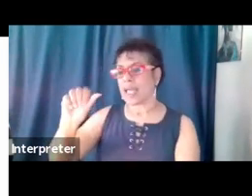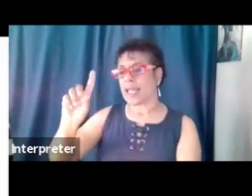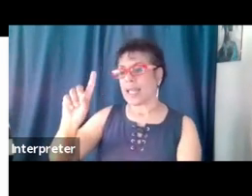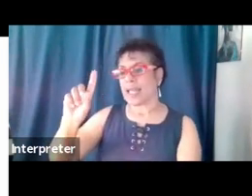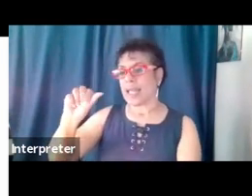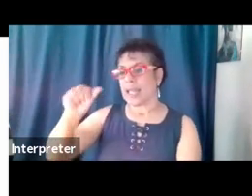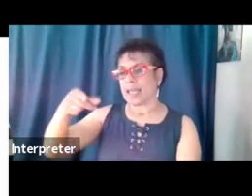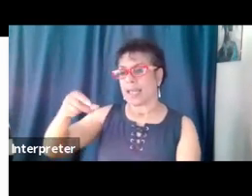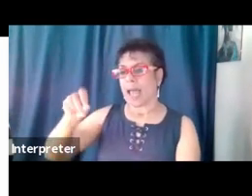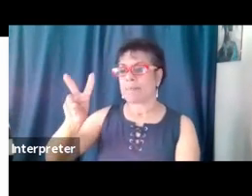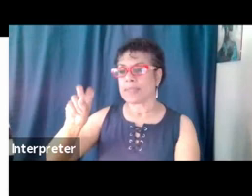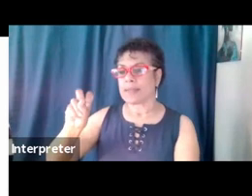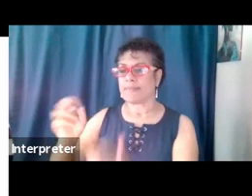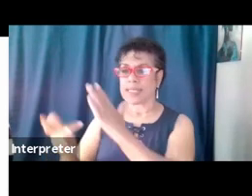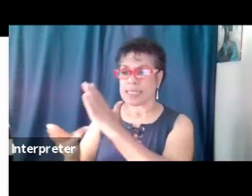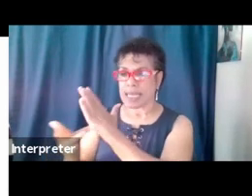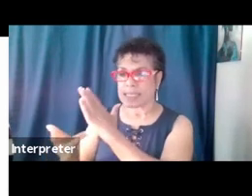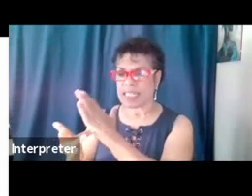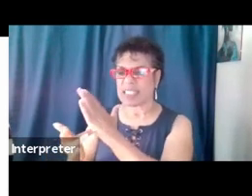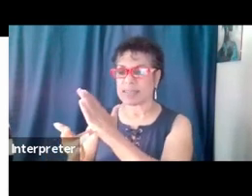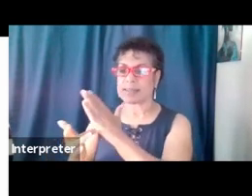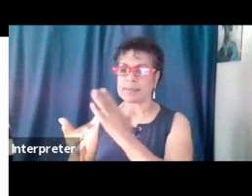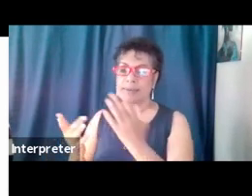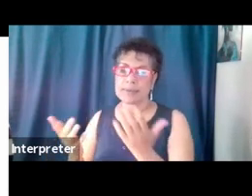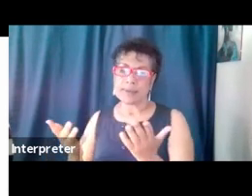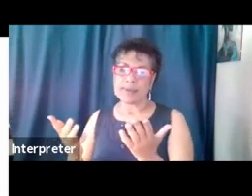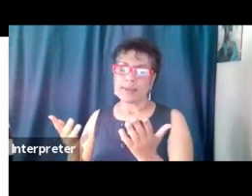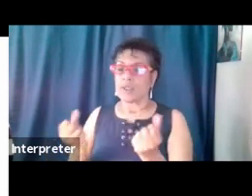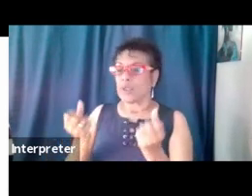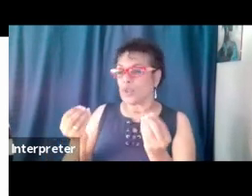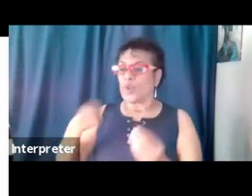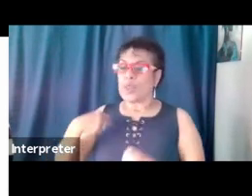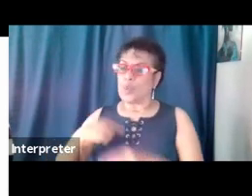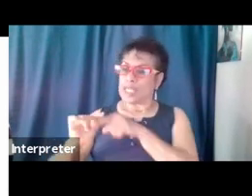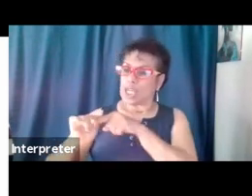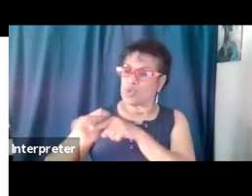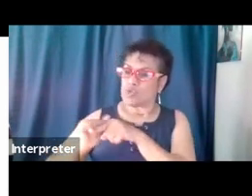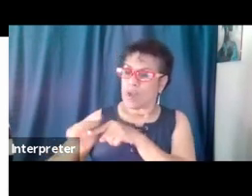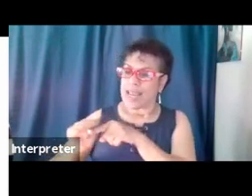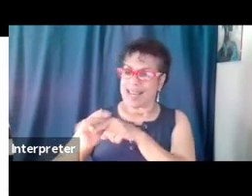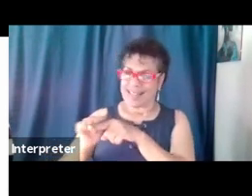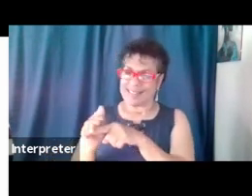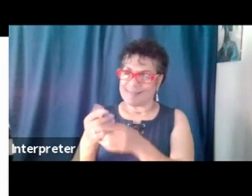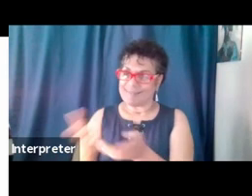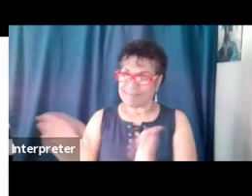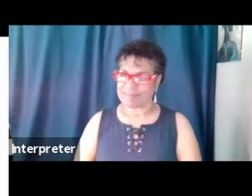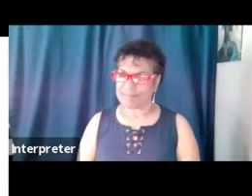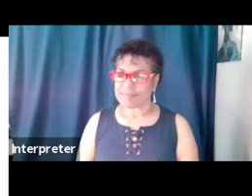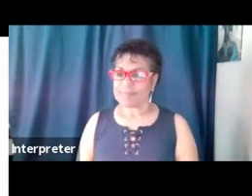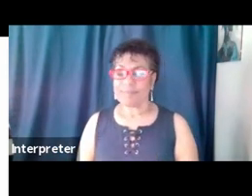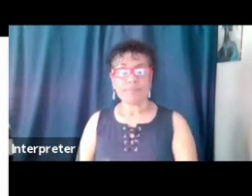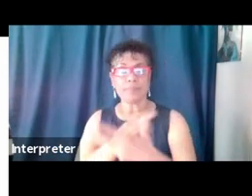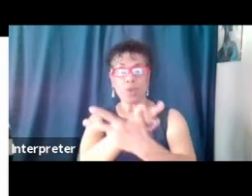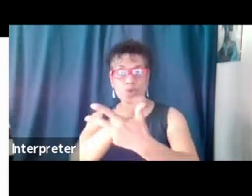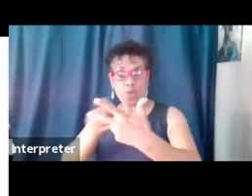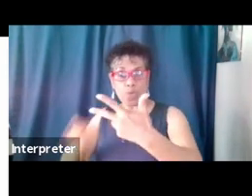to different students with and without disabilities so that we're able to train the next generation of dancers. And through all of those